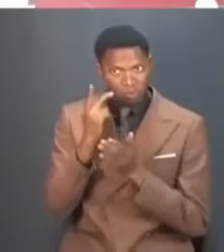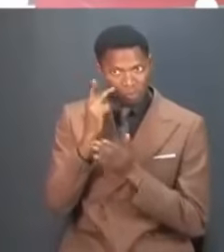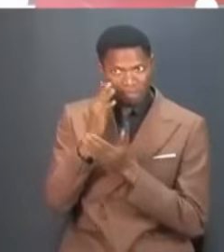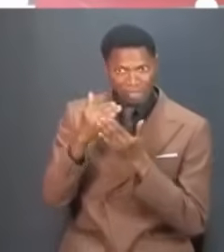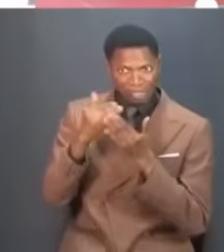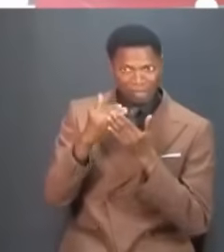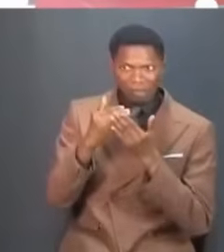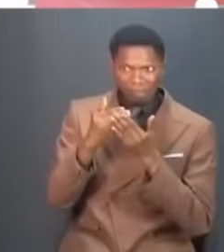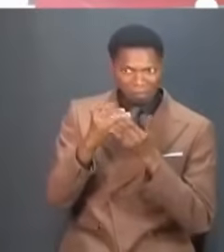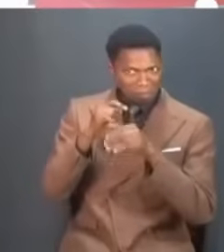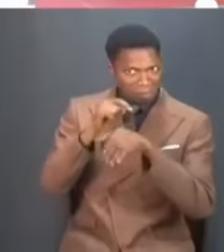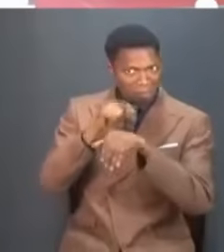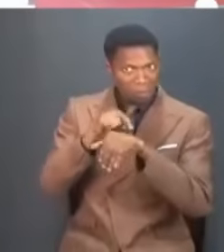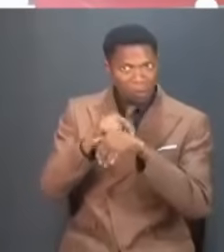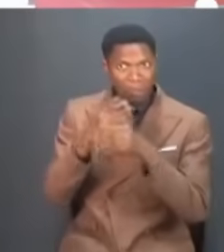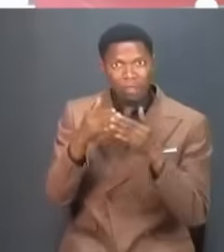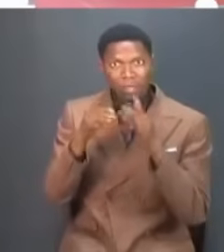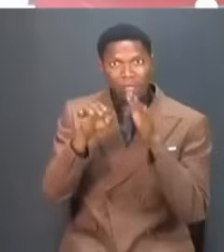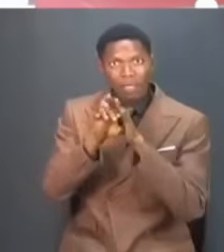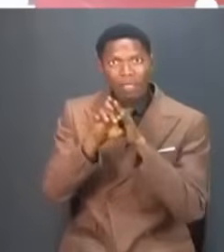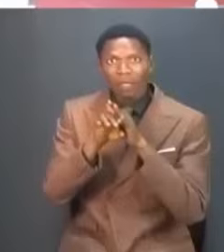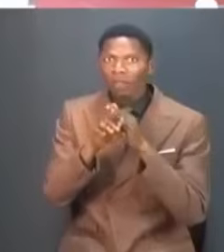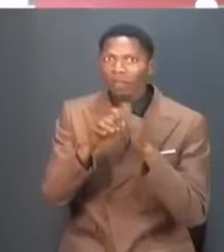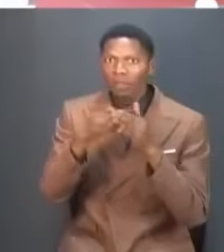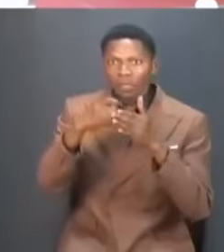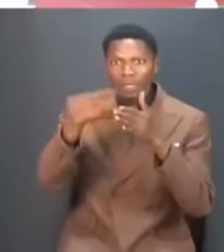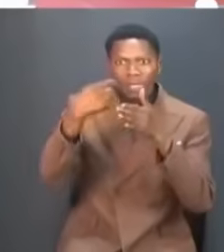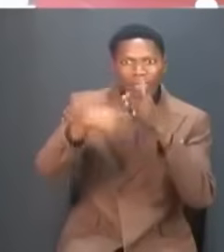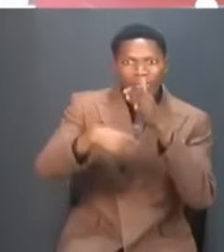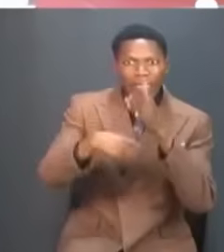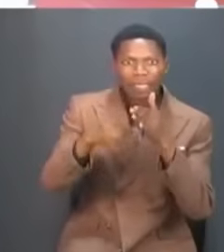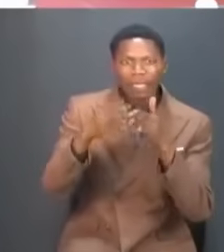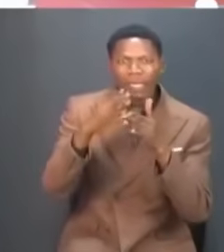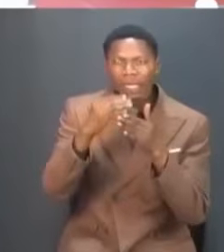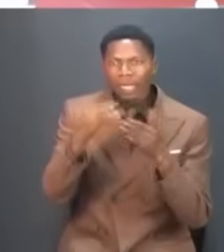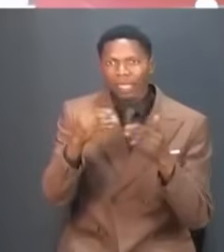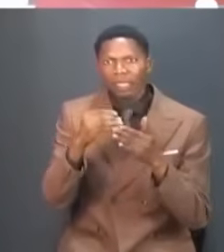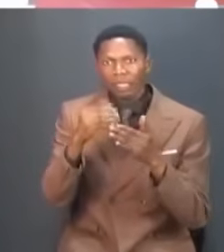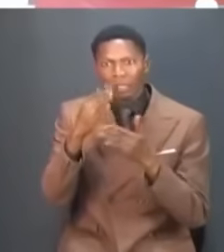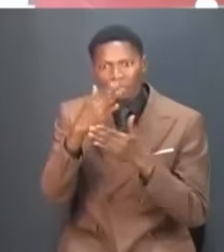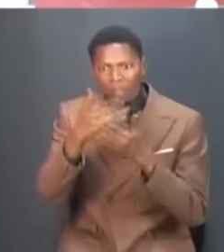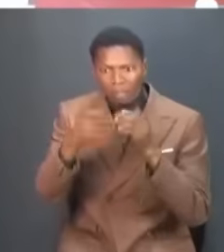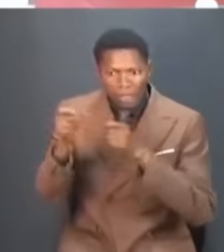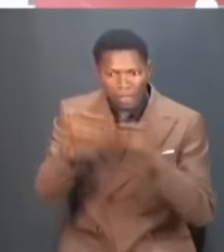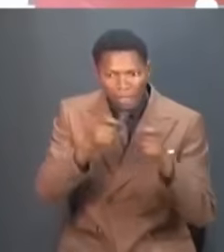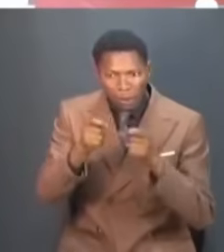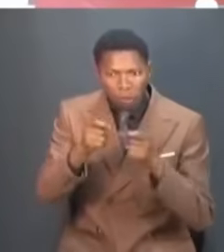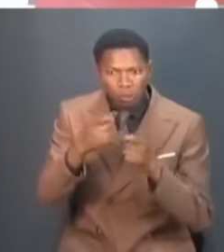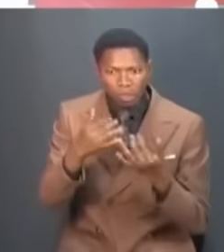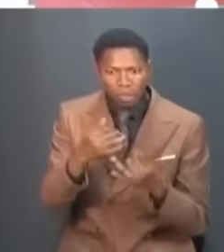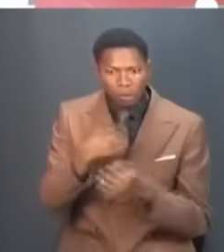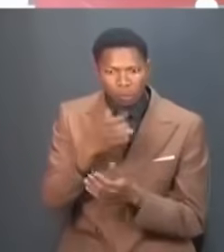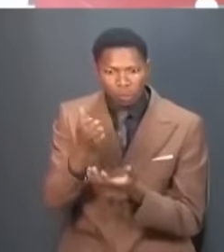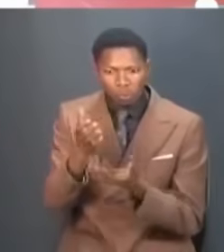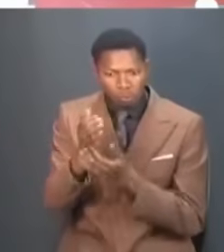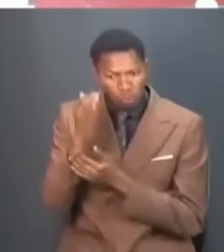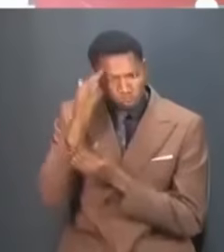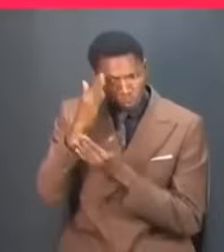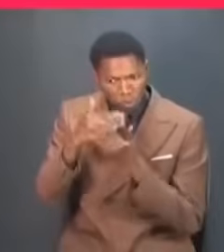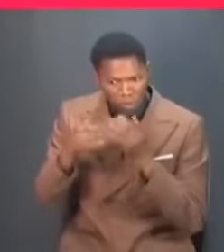for example, the price reforms that he is mentioning and the regulations? Are we looking at some timeline for them? Thank